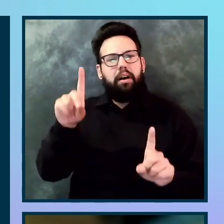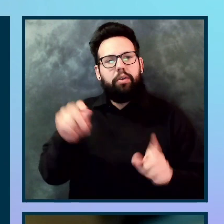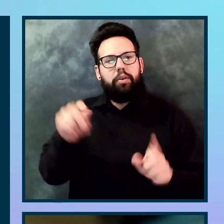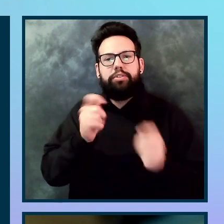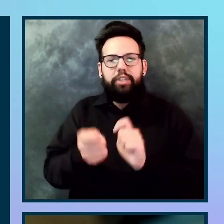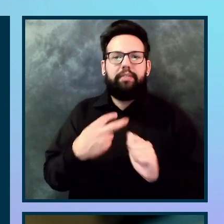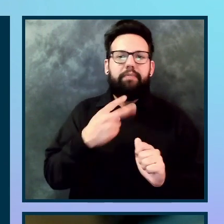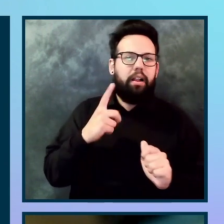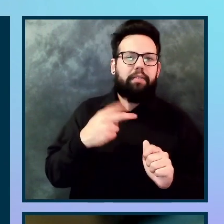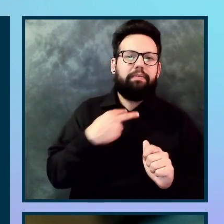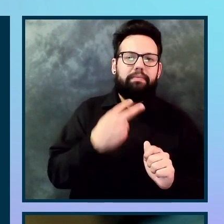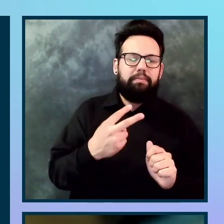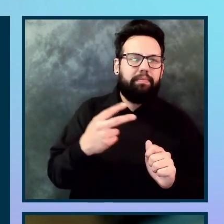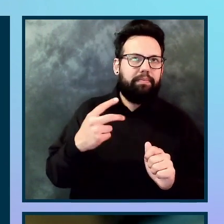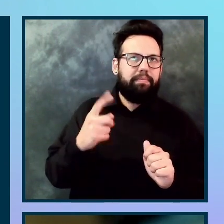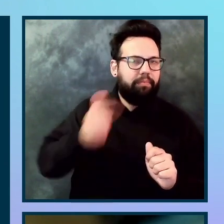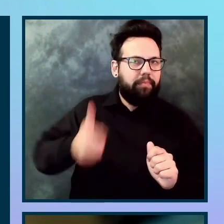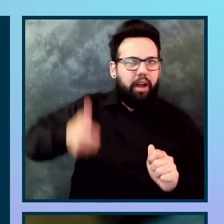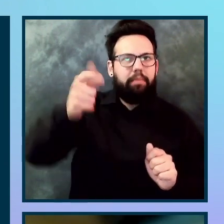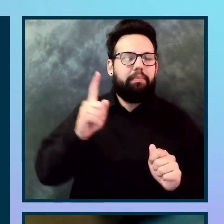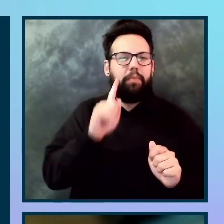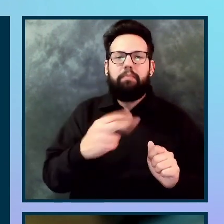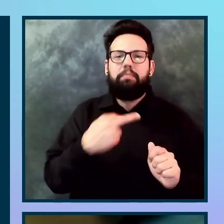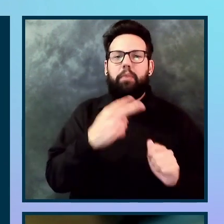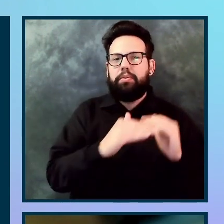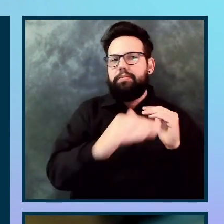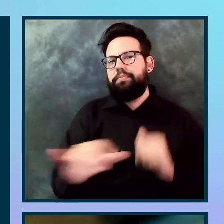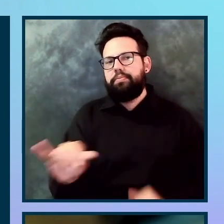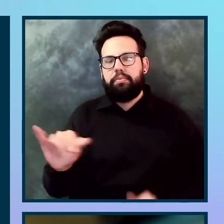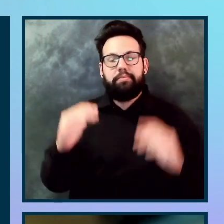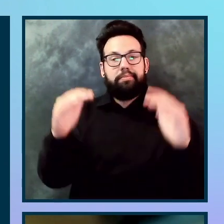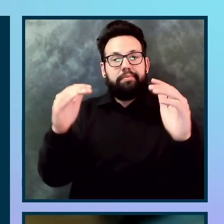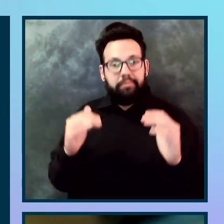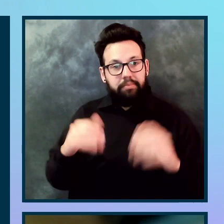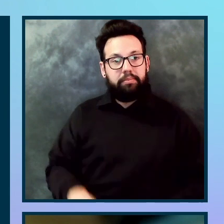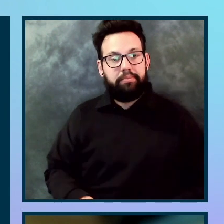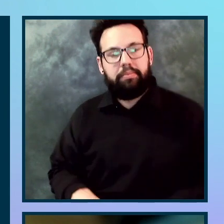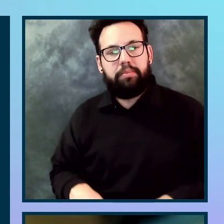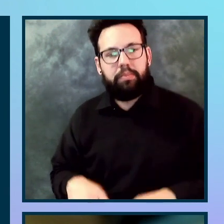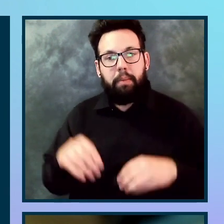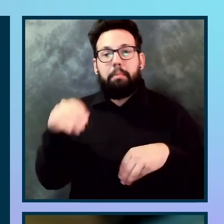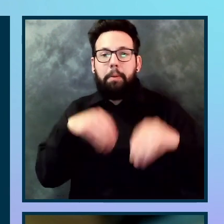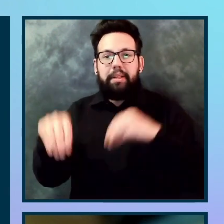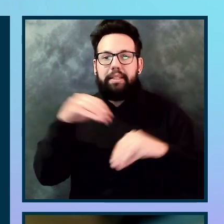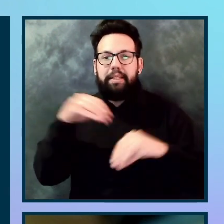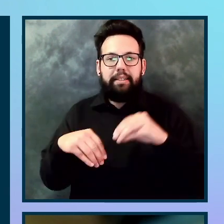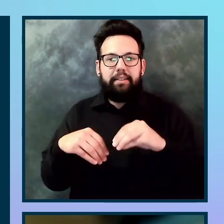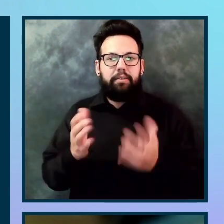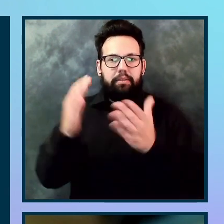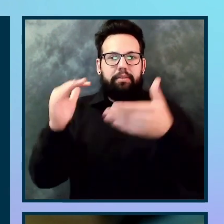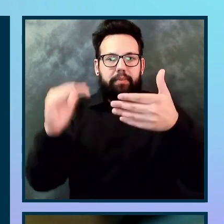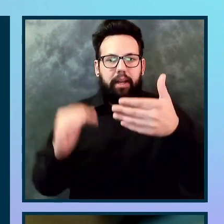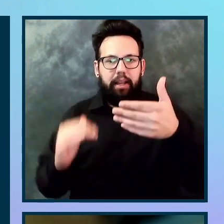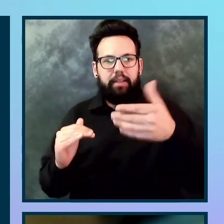Now, the next one is for mobility guidelines. We want to make sure that we have an accurate scale of a user, where we can also reset our camera height